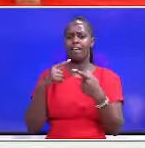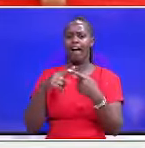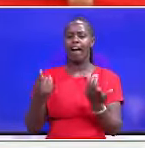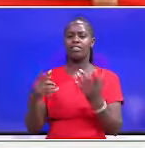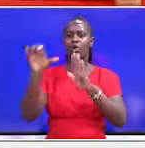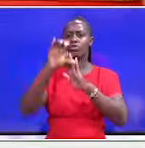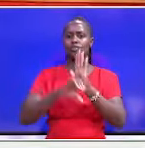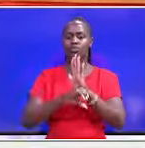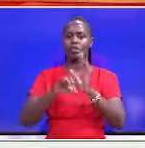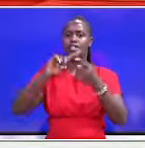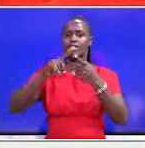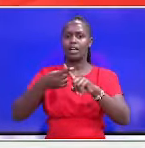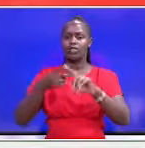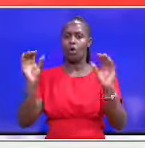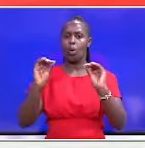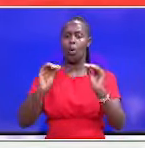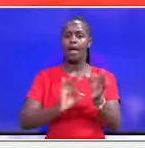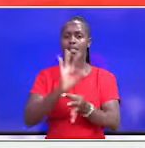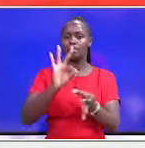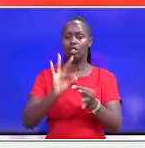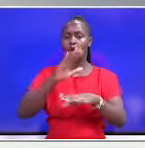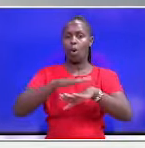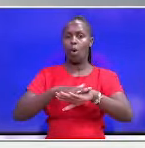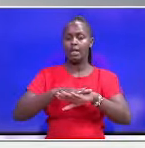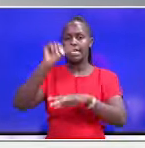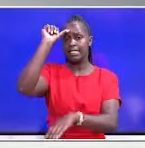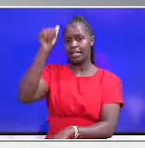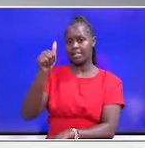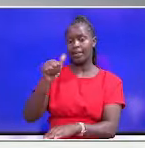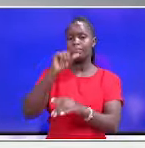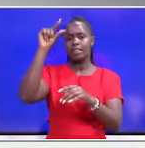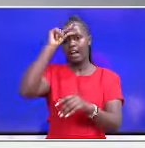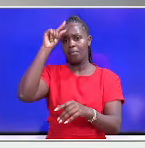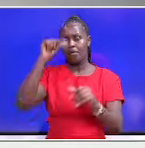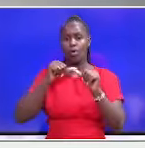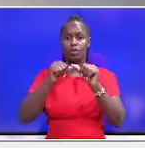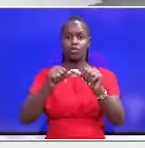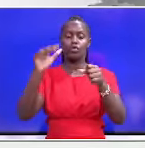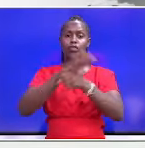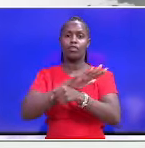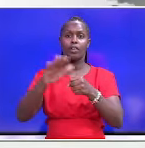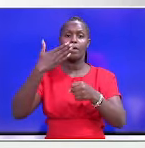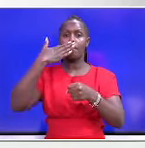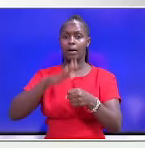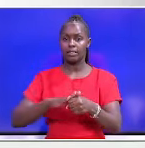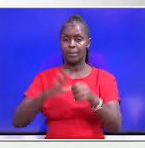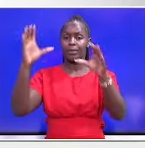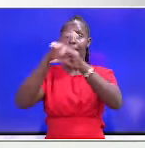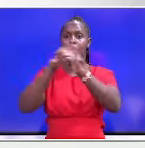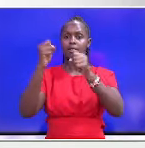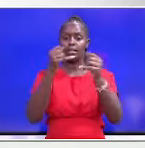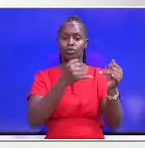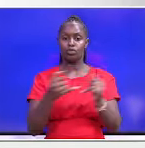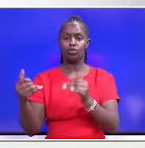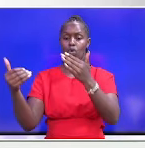standards, particularly on matters of integrity. While the government remains committed to fulfilling its promises, the president has introduced new measures